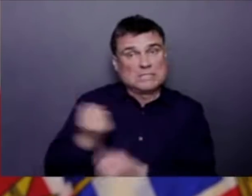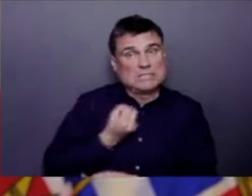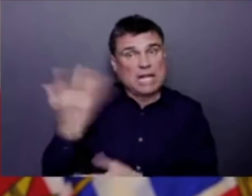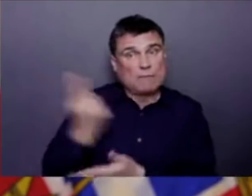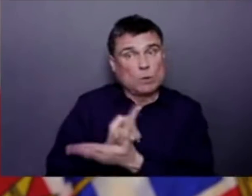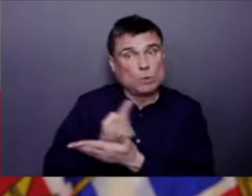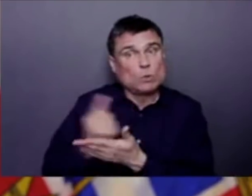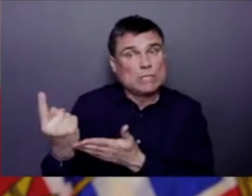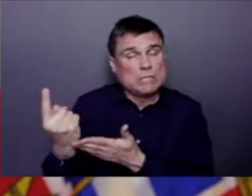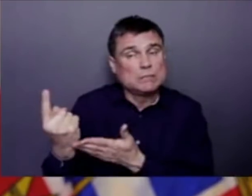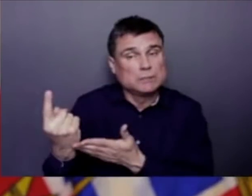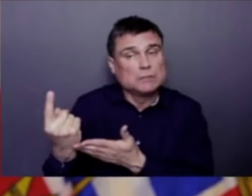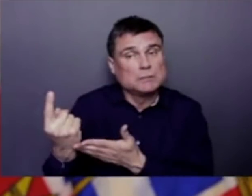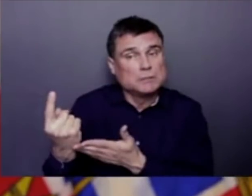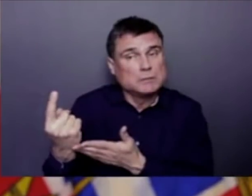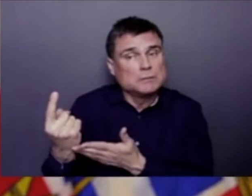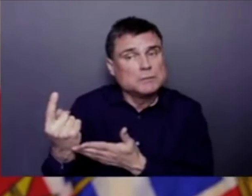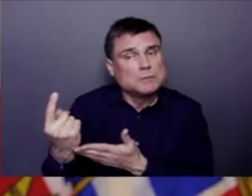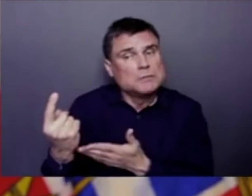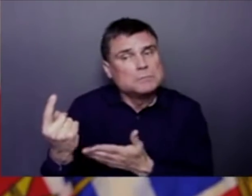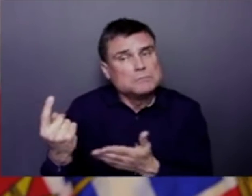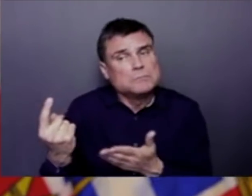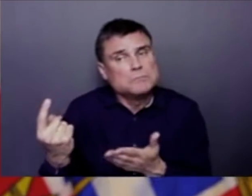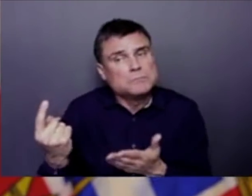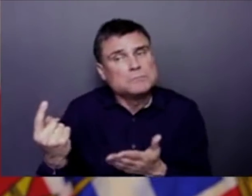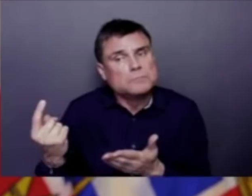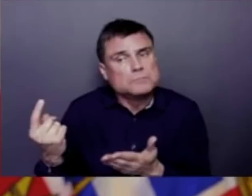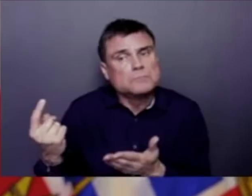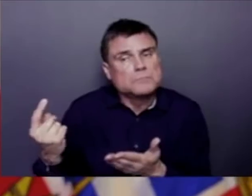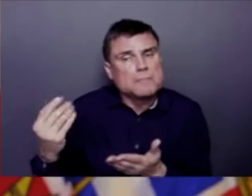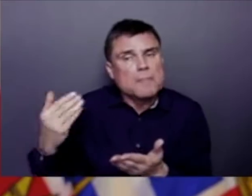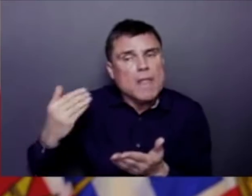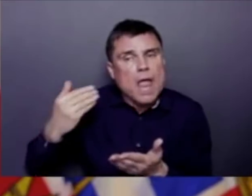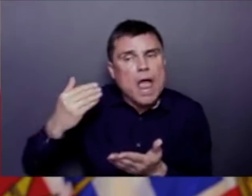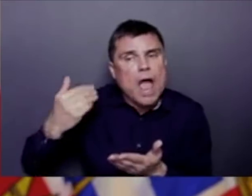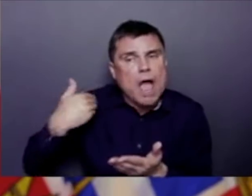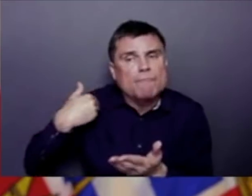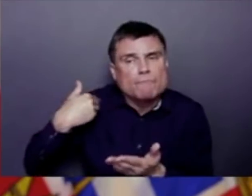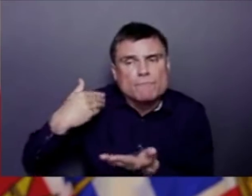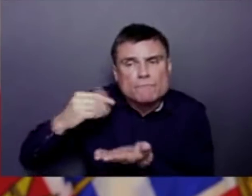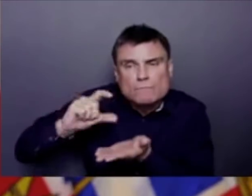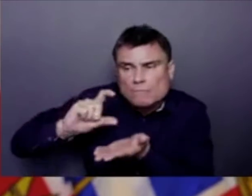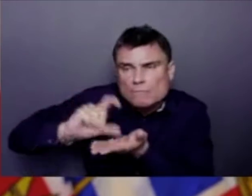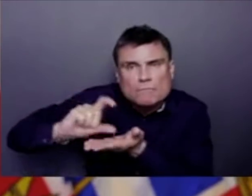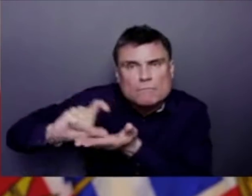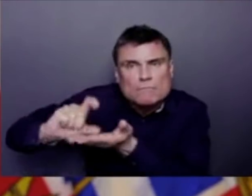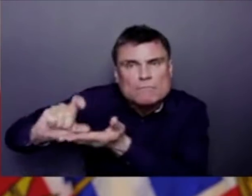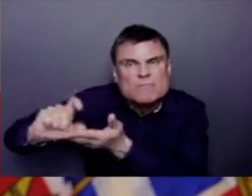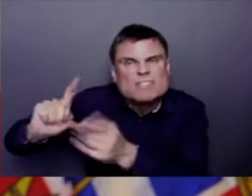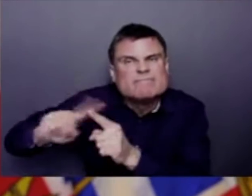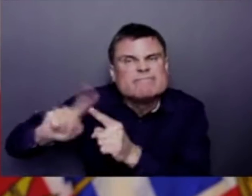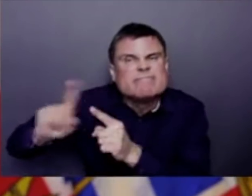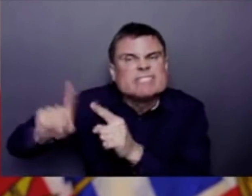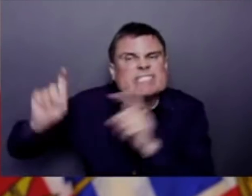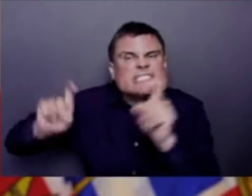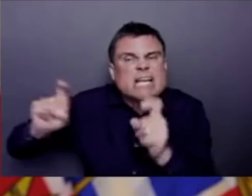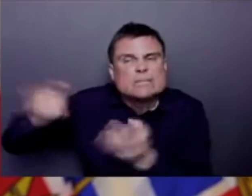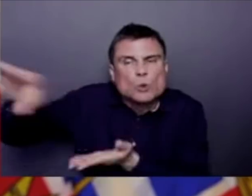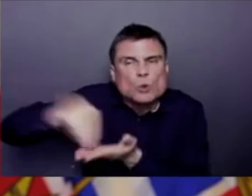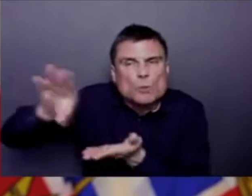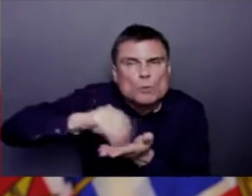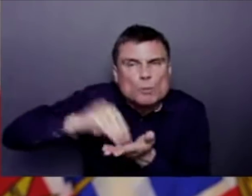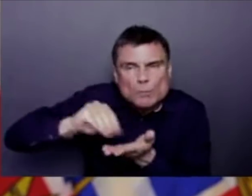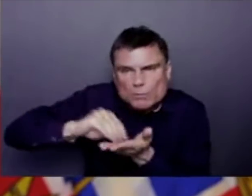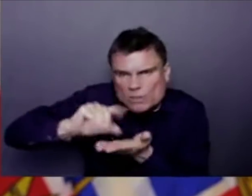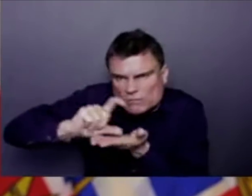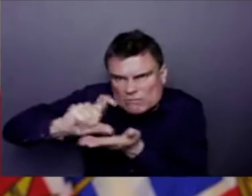or through the UK, and those are going through whole genome sequencing as well. And it may well be that we will identify additional